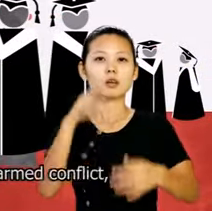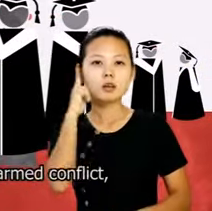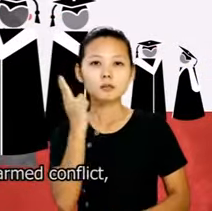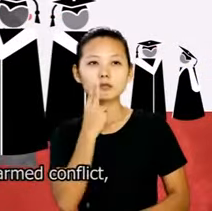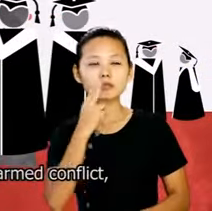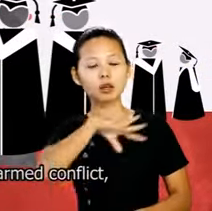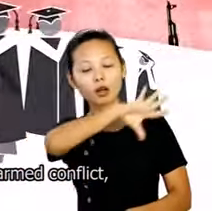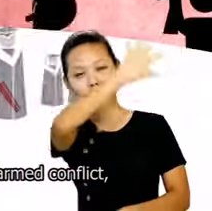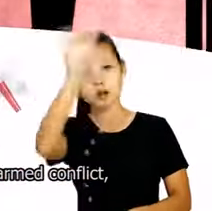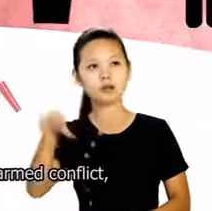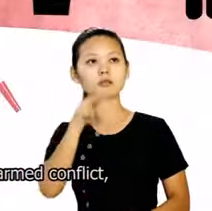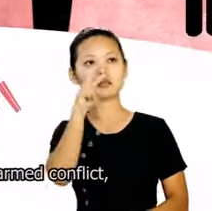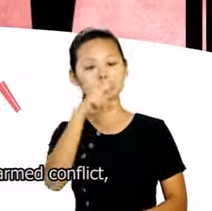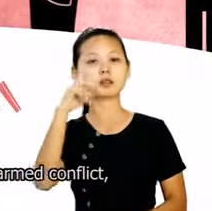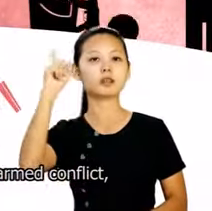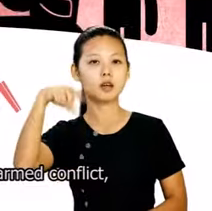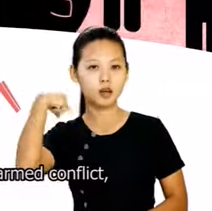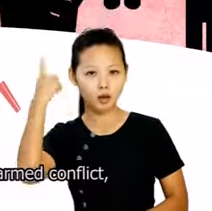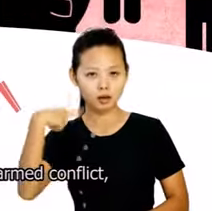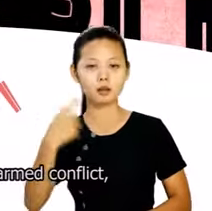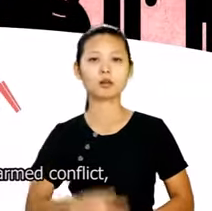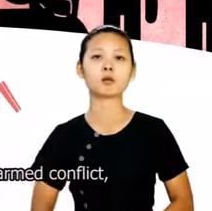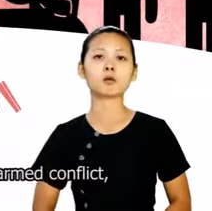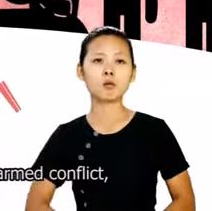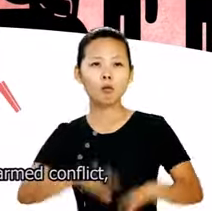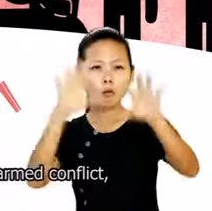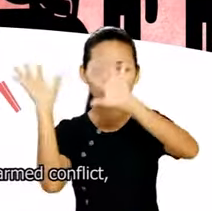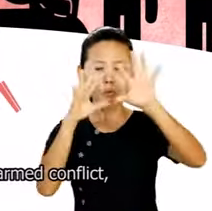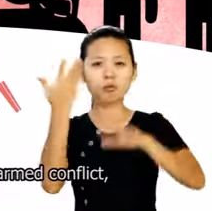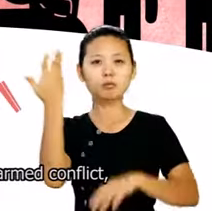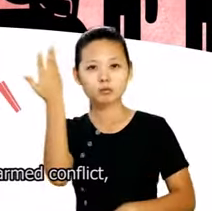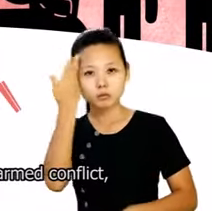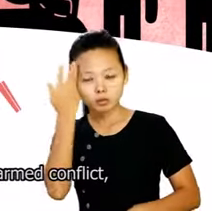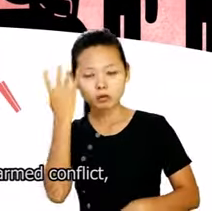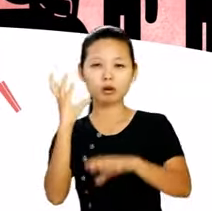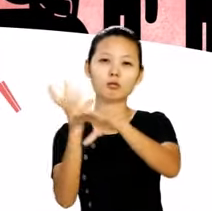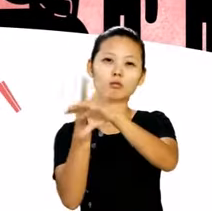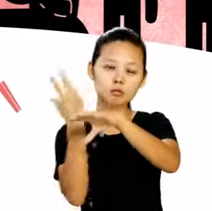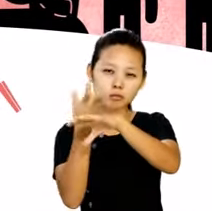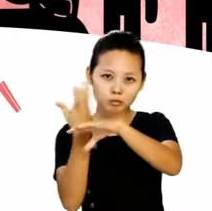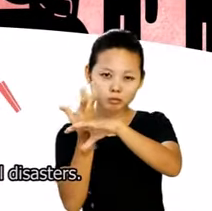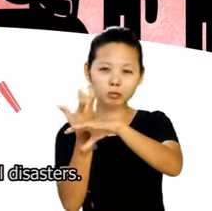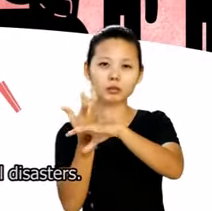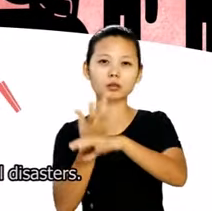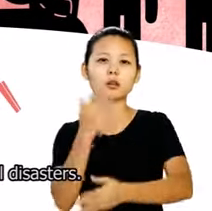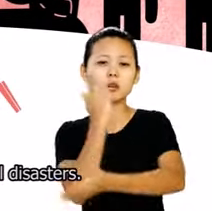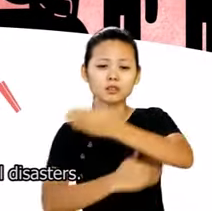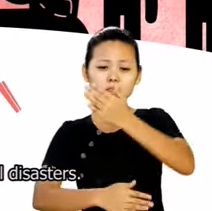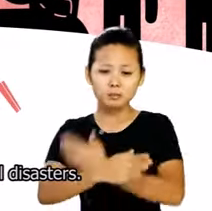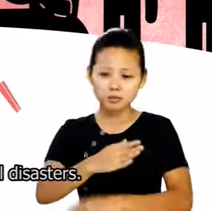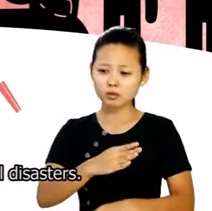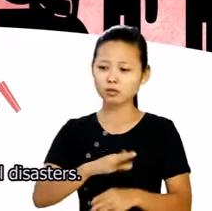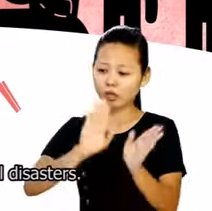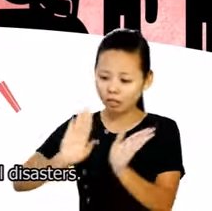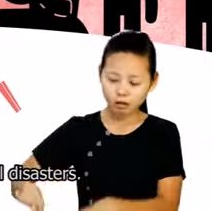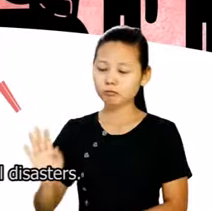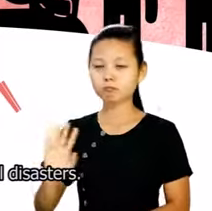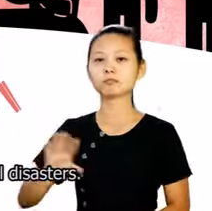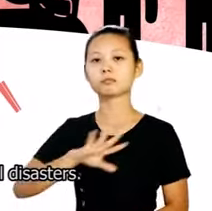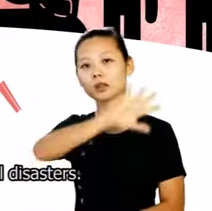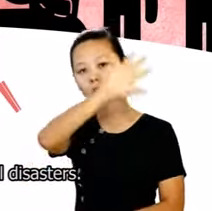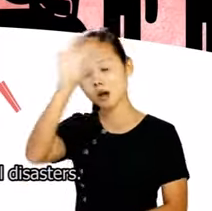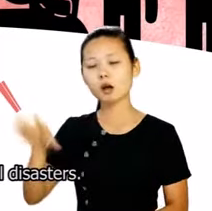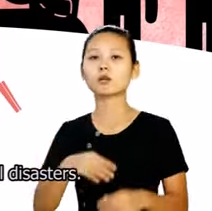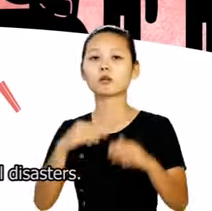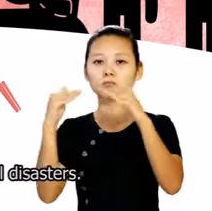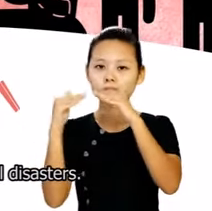protection and safety in situations of risk, including armed conflict, humanitarian emergencies,